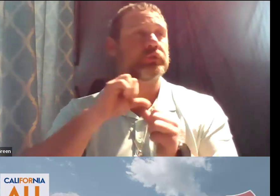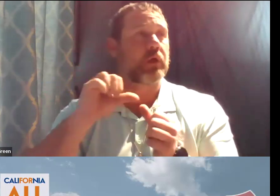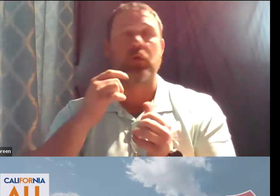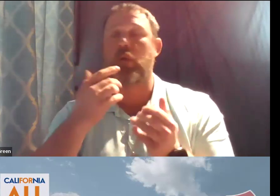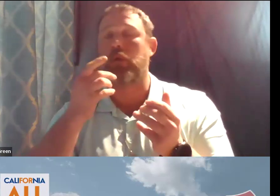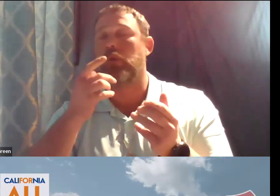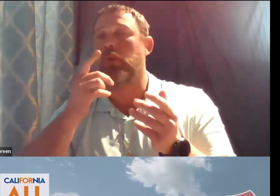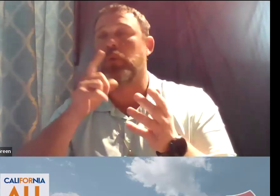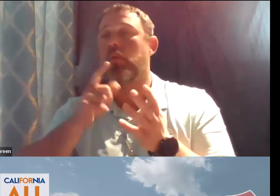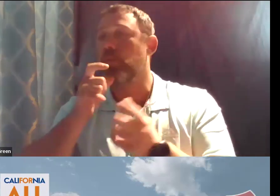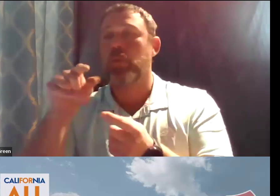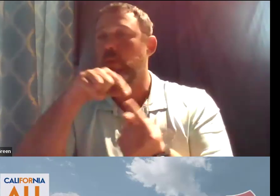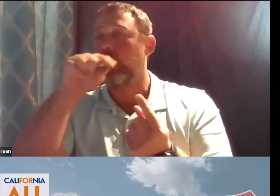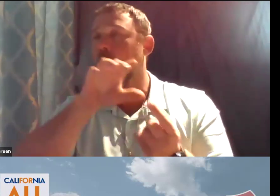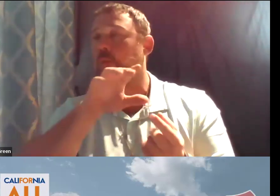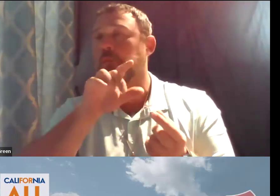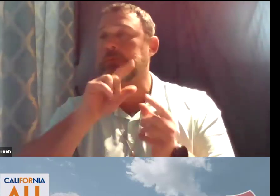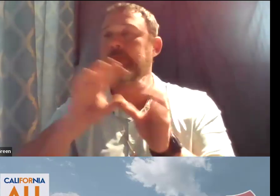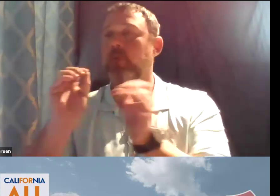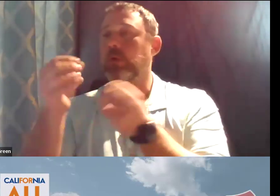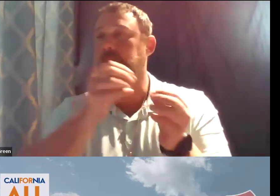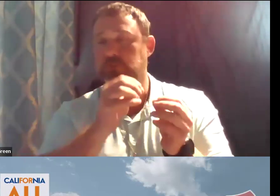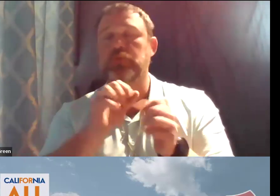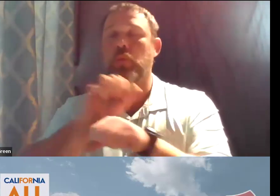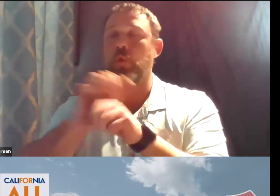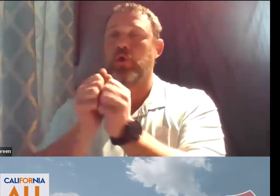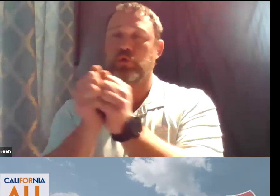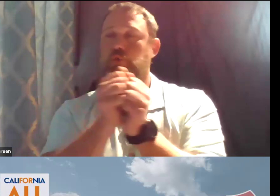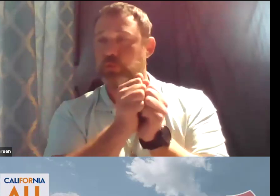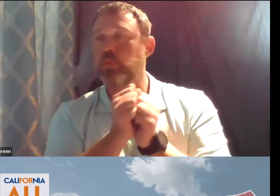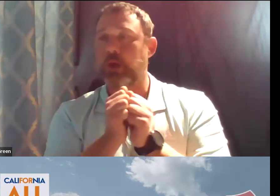each other, and to potentially collaborate on a bigger,